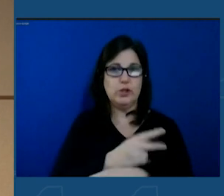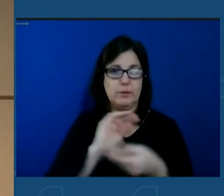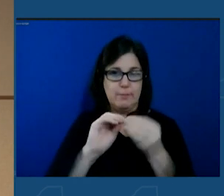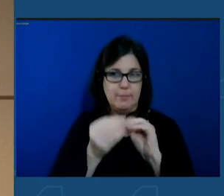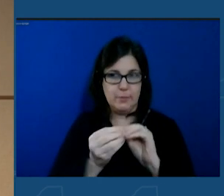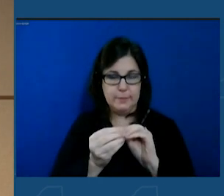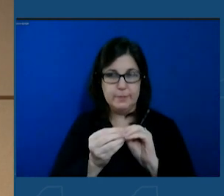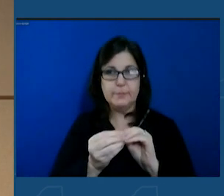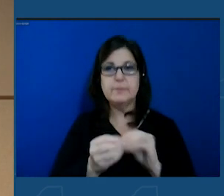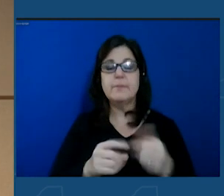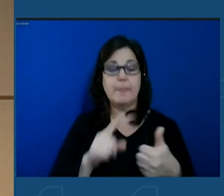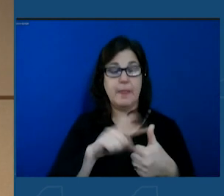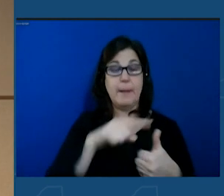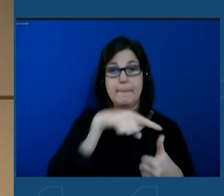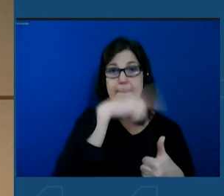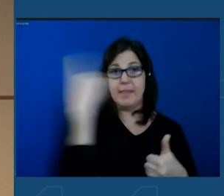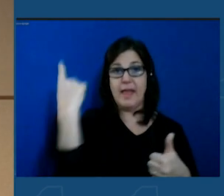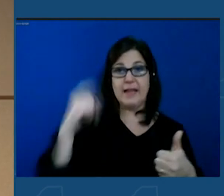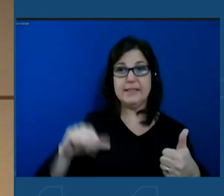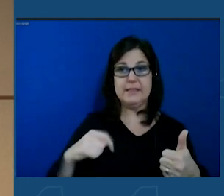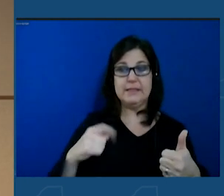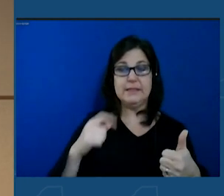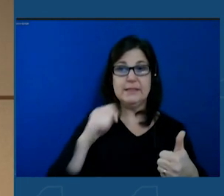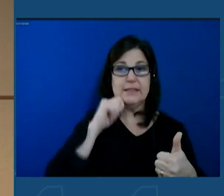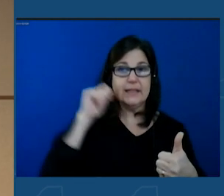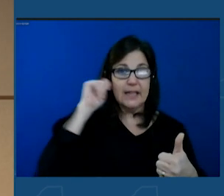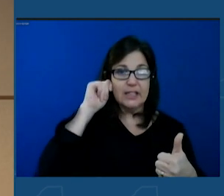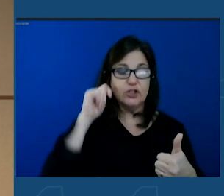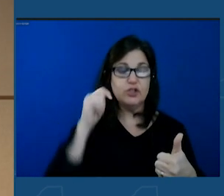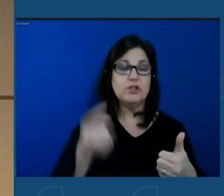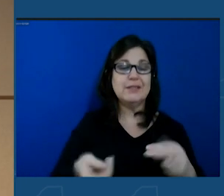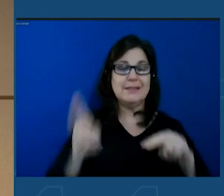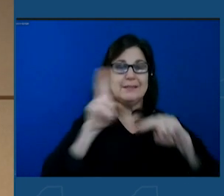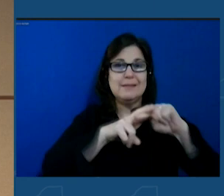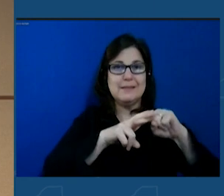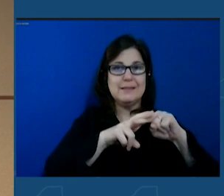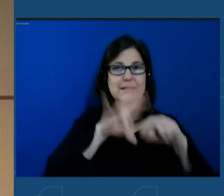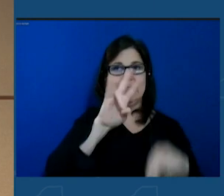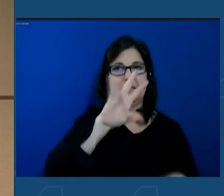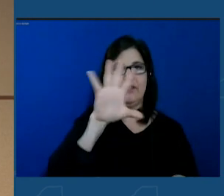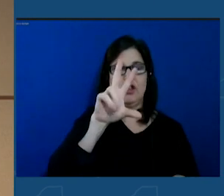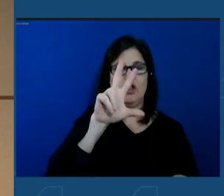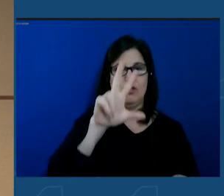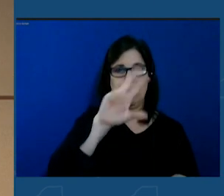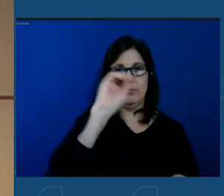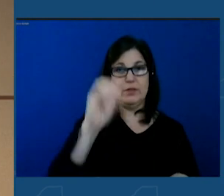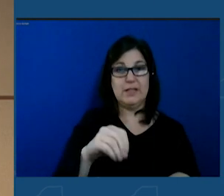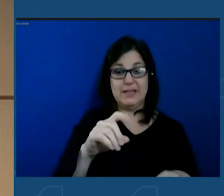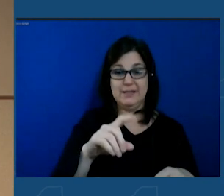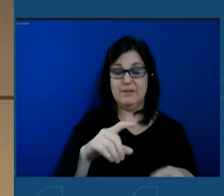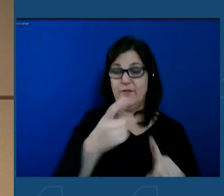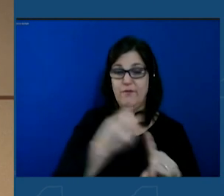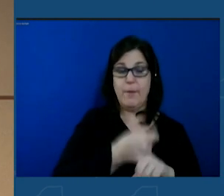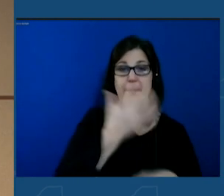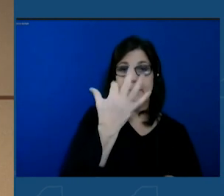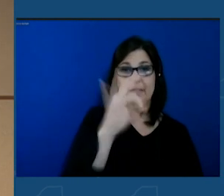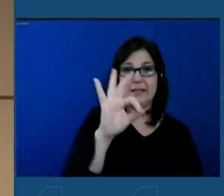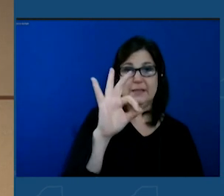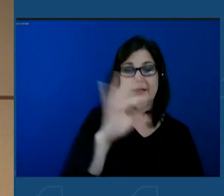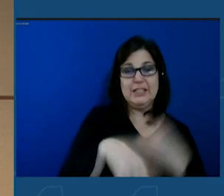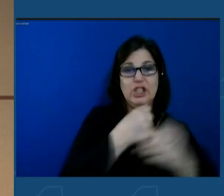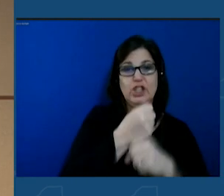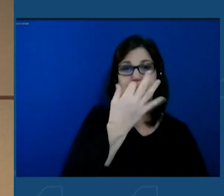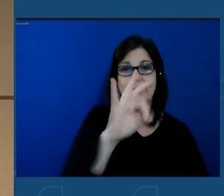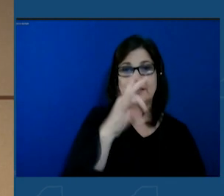by Black teenagers increased by 73% between the years 1991 and